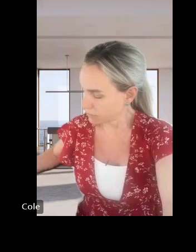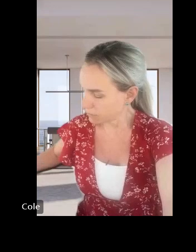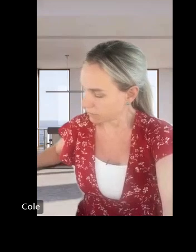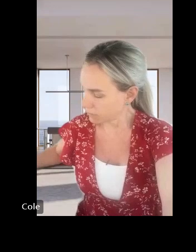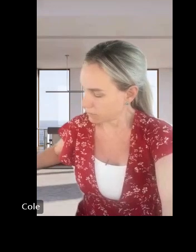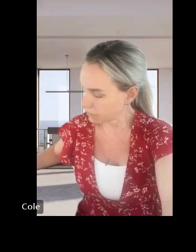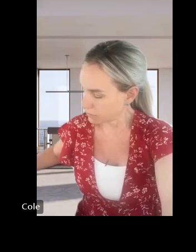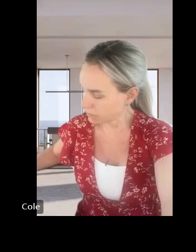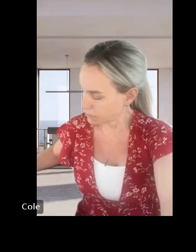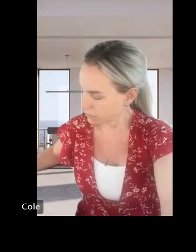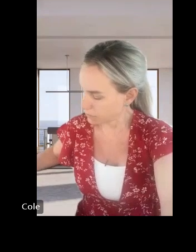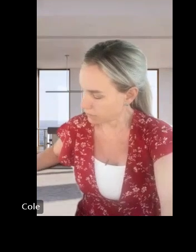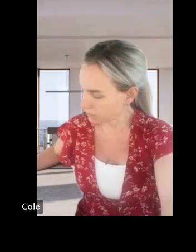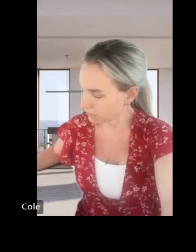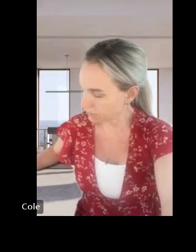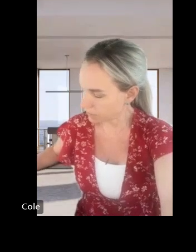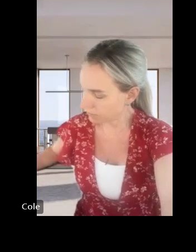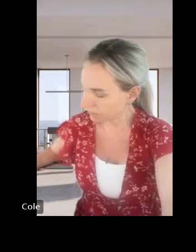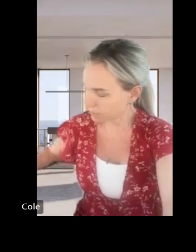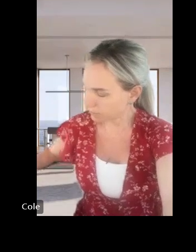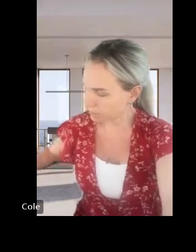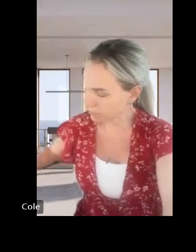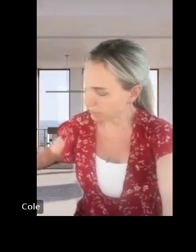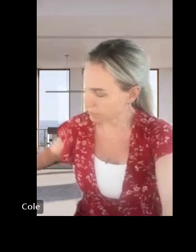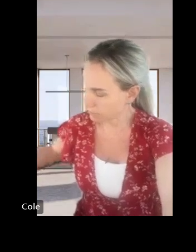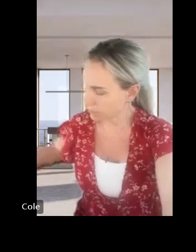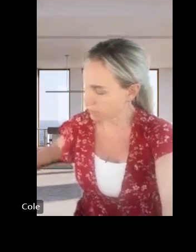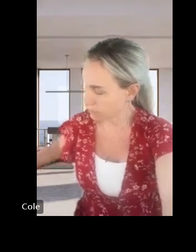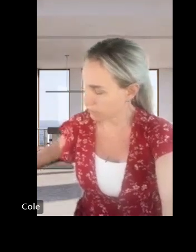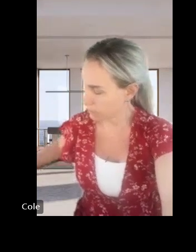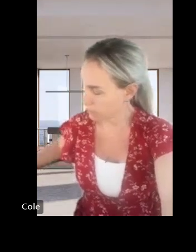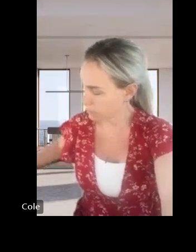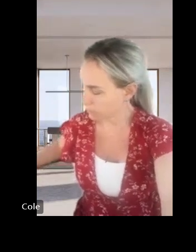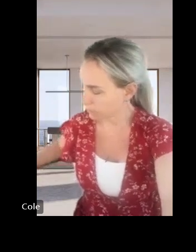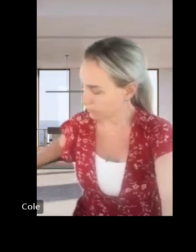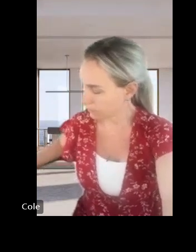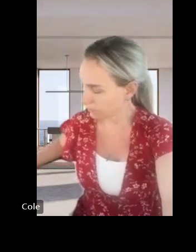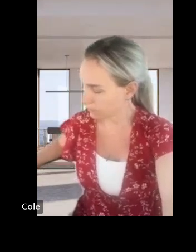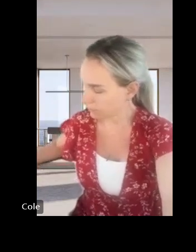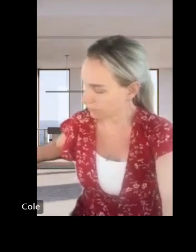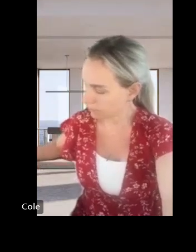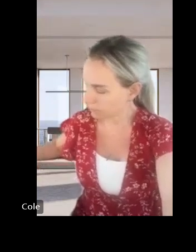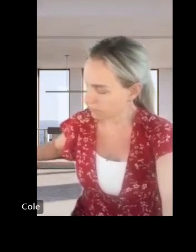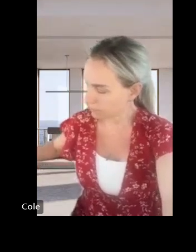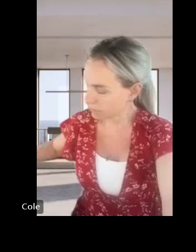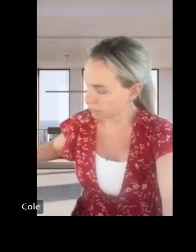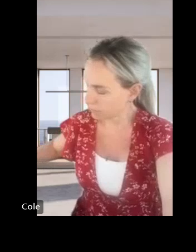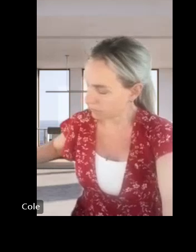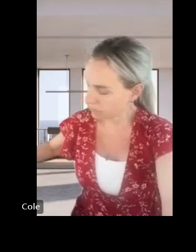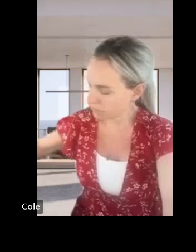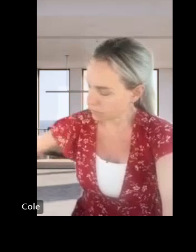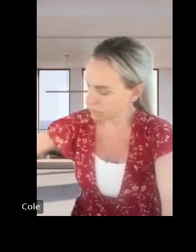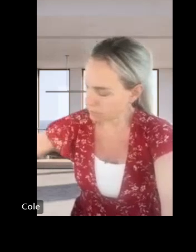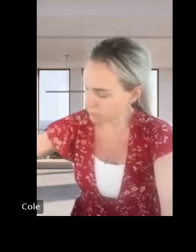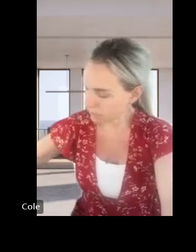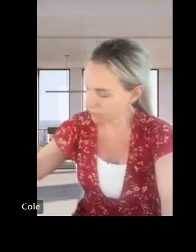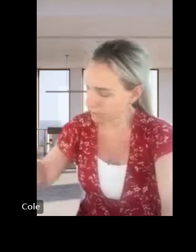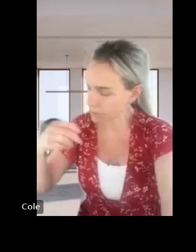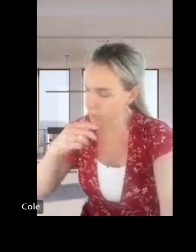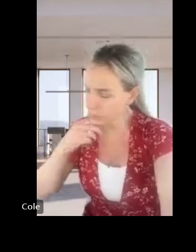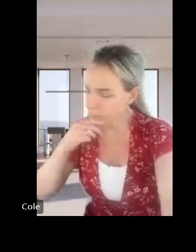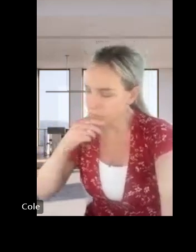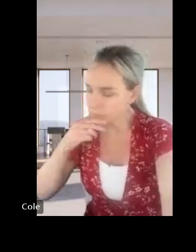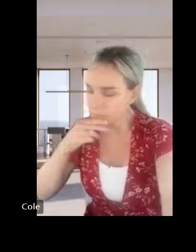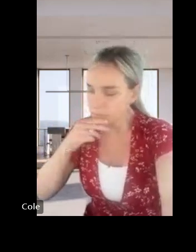lab canceled classes, support for administrators, hiring and training, support for